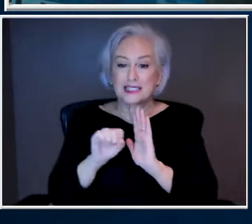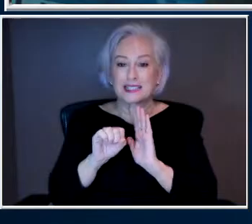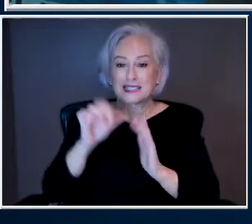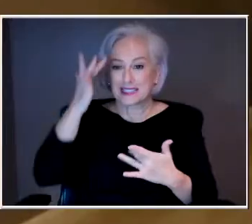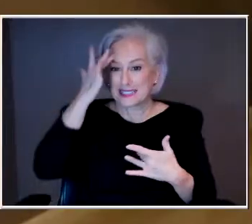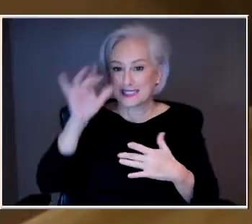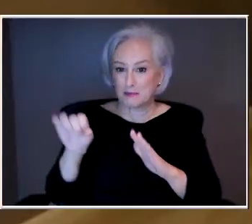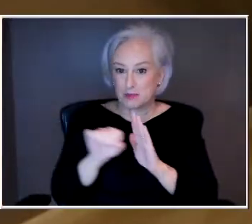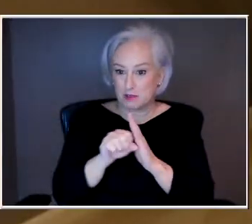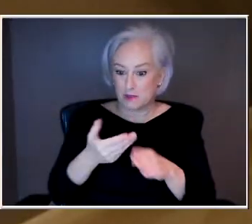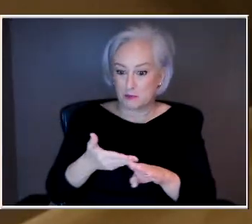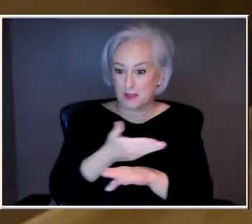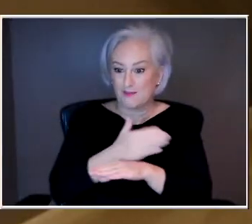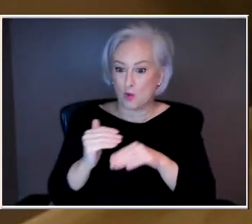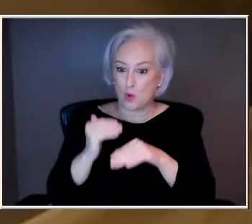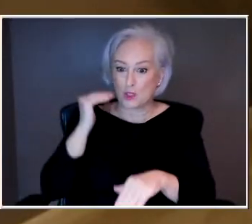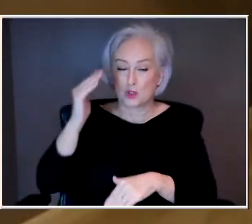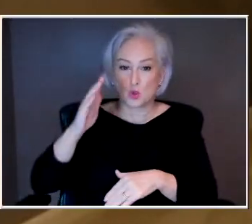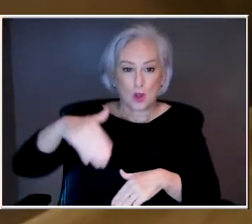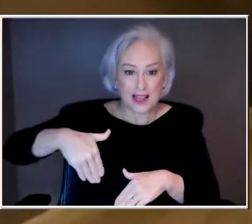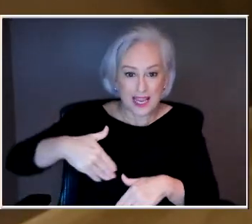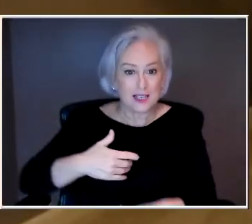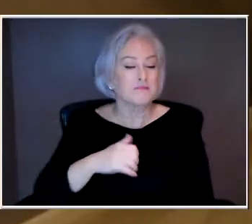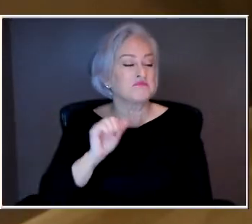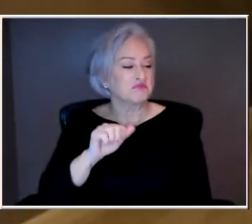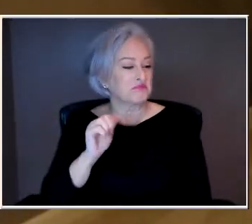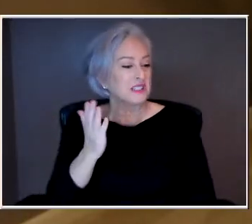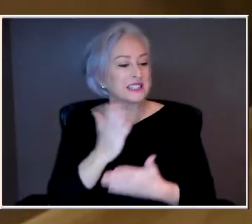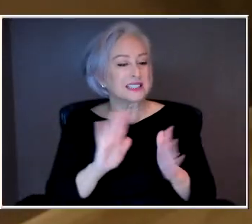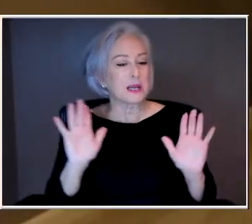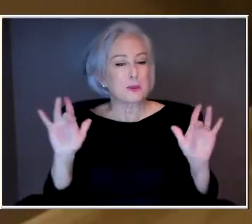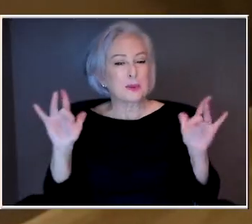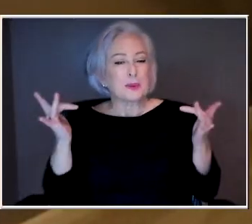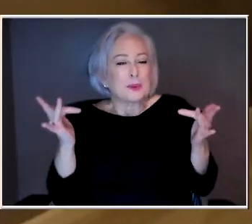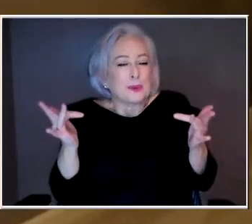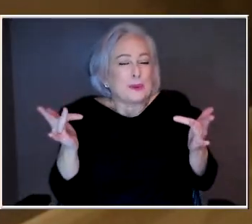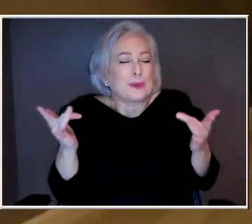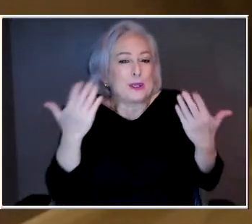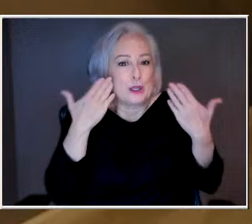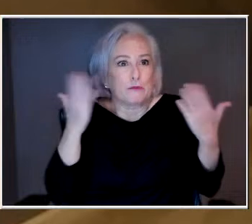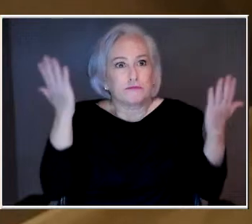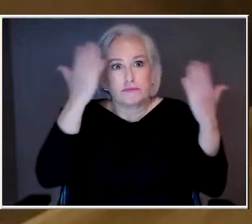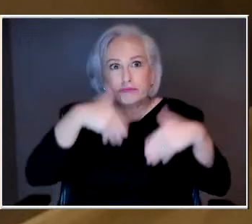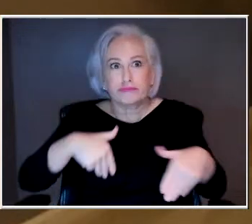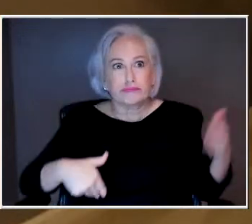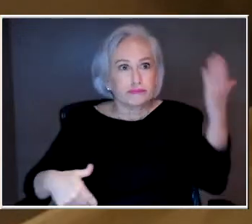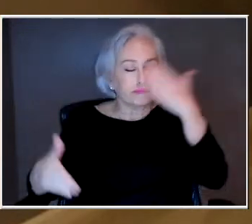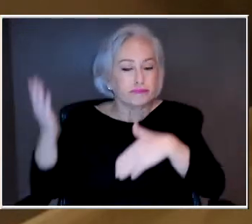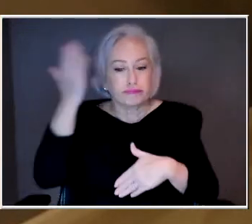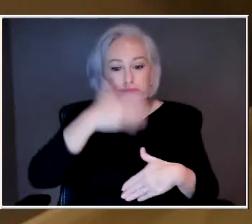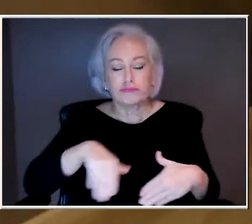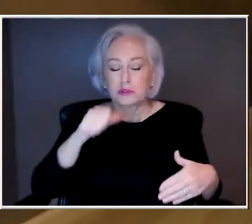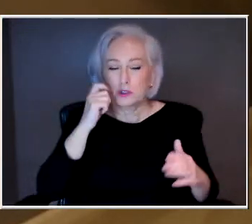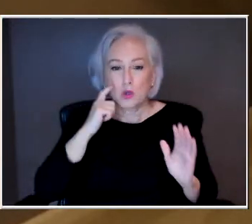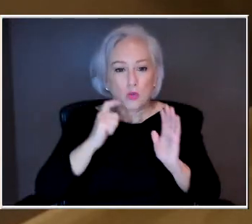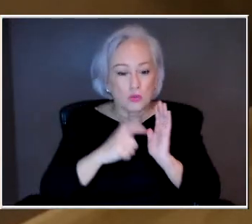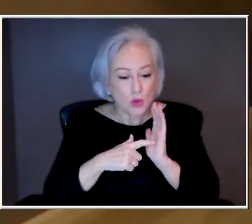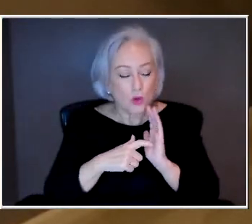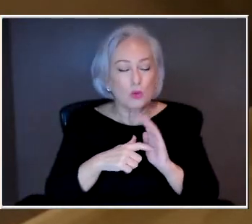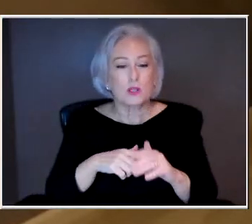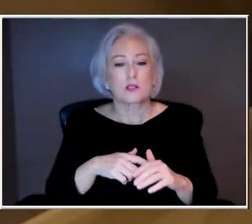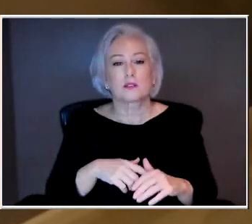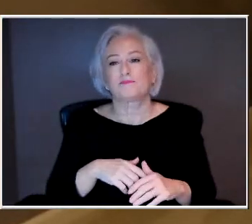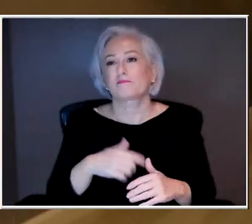Yeah, I mean, there would be some symptoms which are very subtle, so that's the challenge. Patients or people may not notice them. You know, if they're